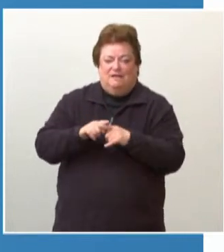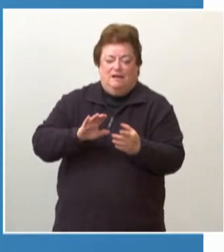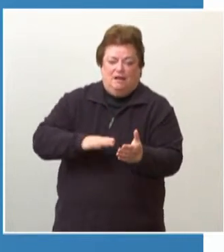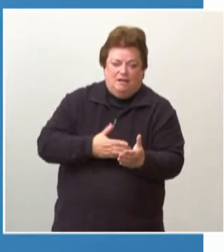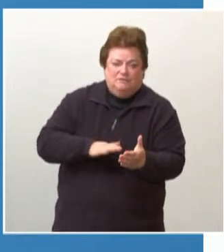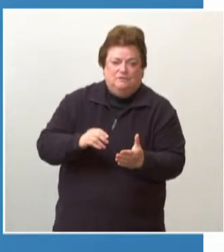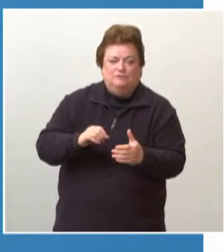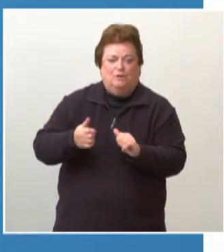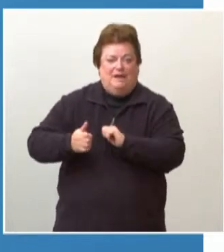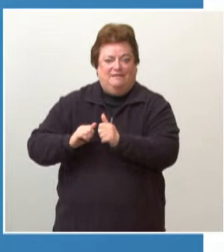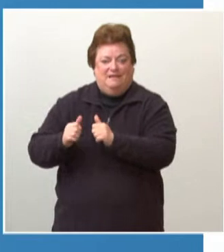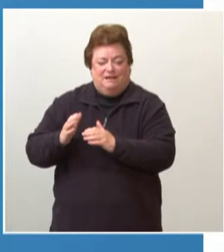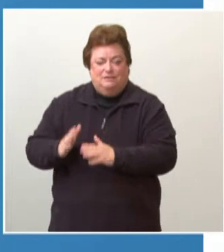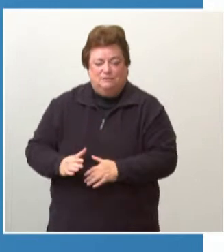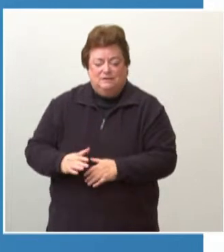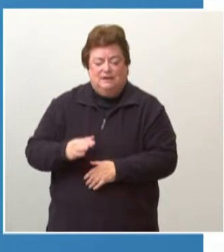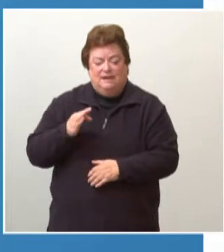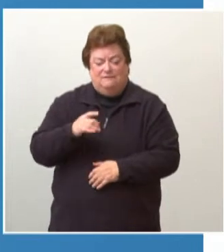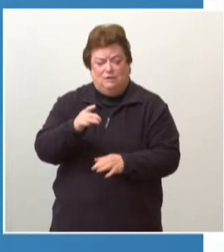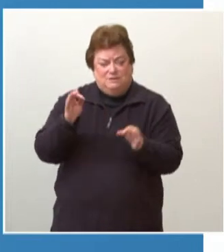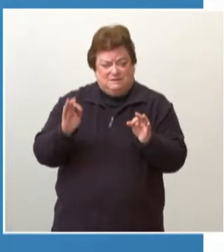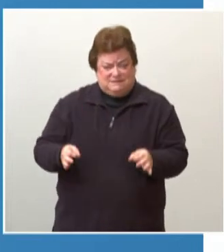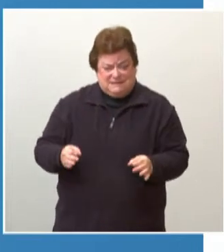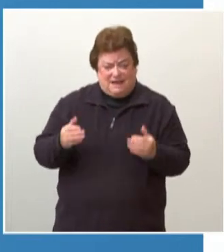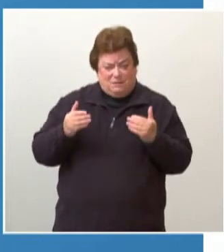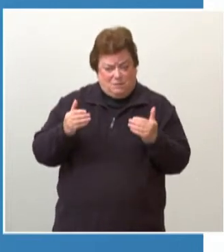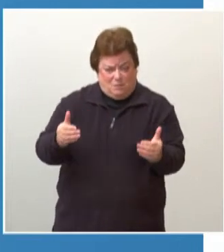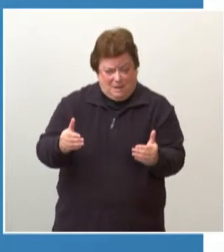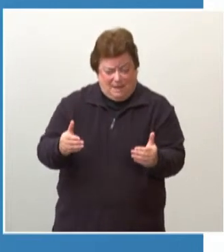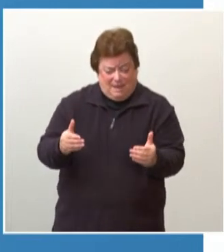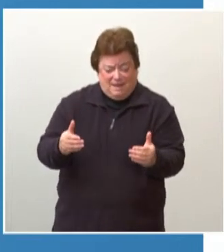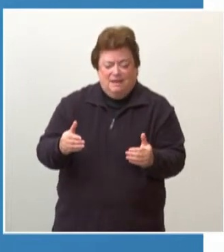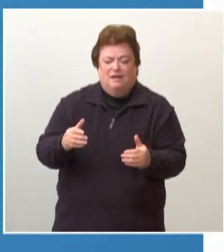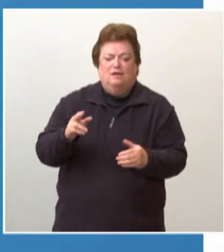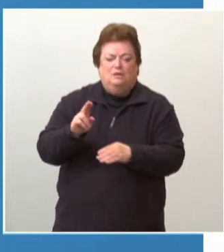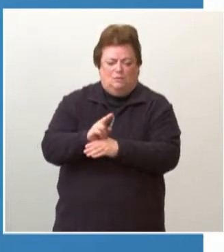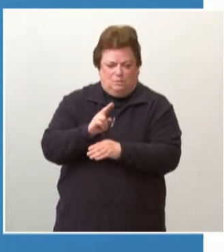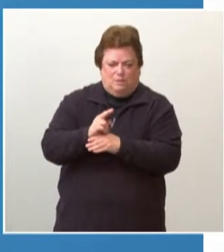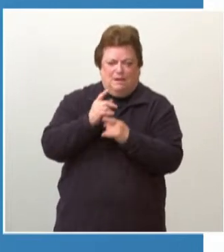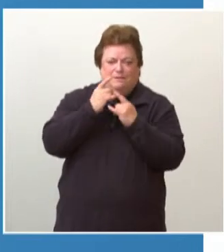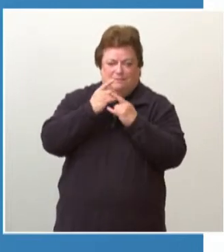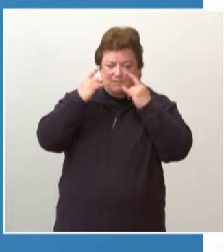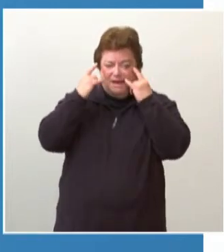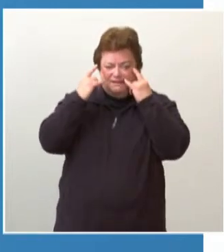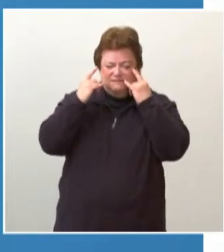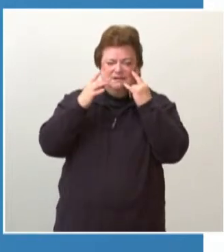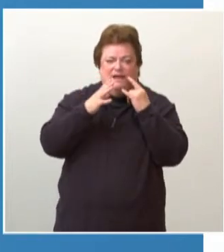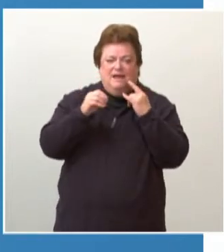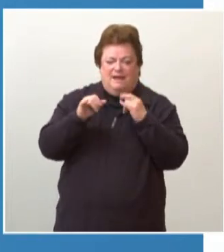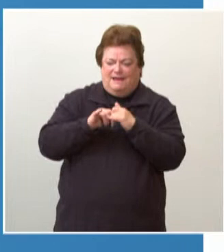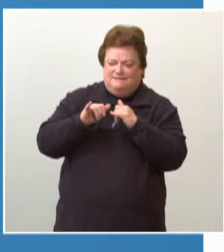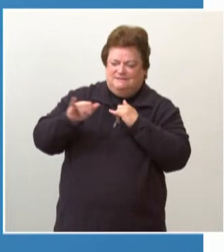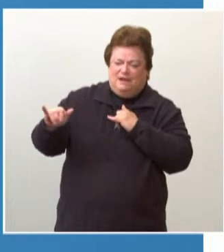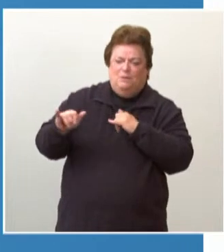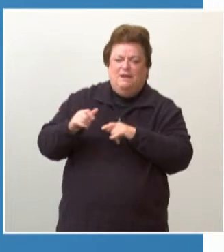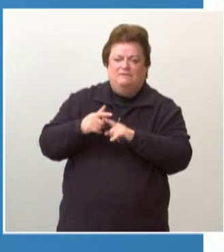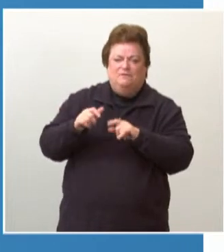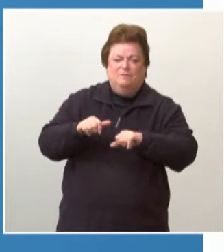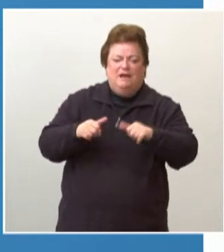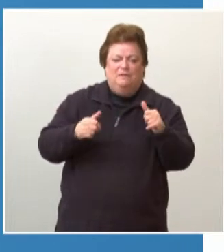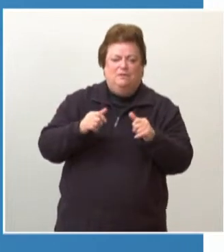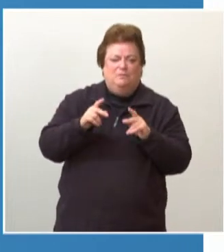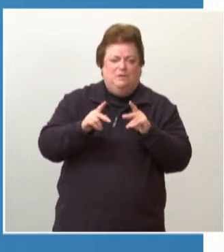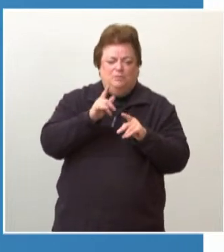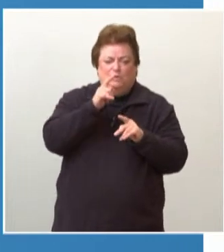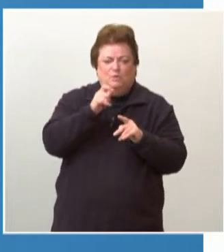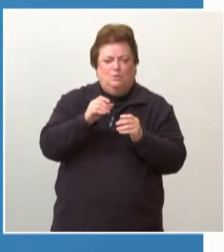athletics. If you choose to take the risk, wear a mask and remain away from those who might be more